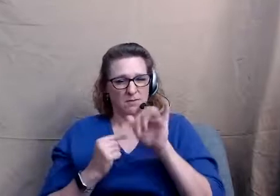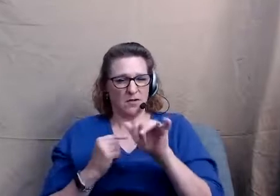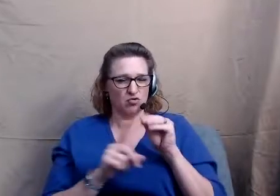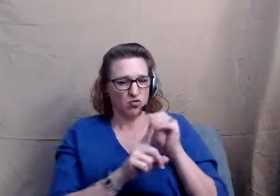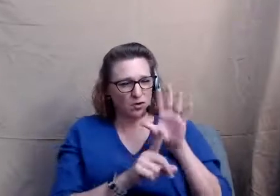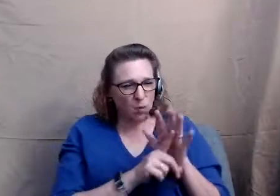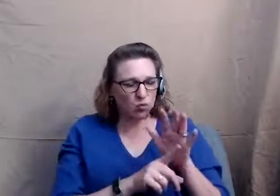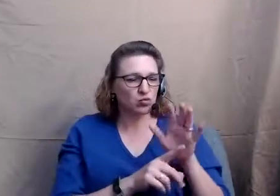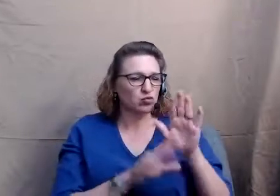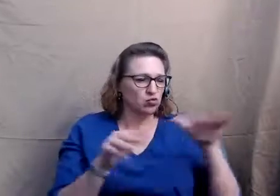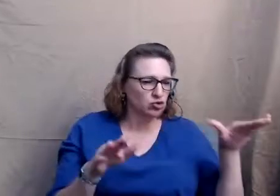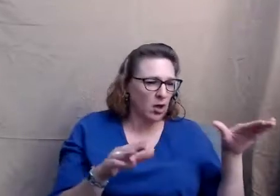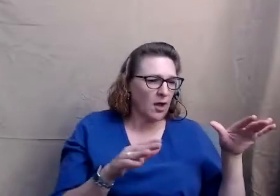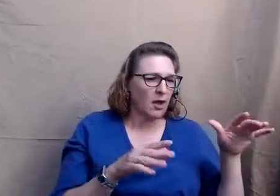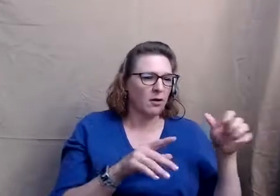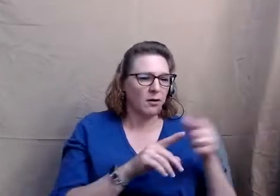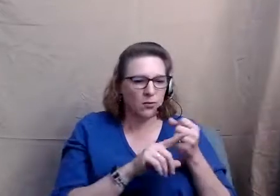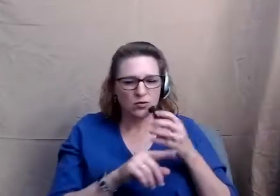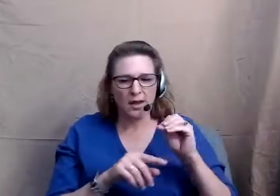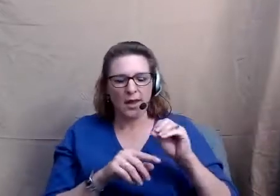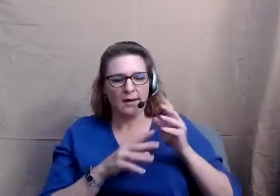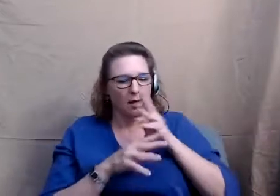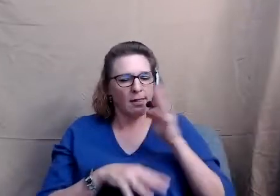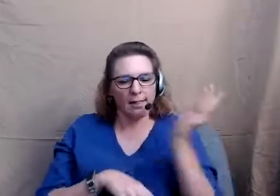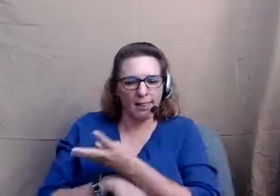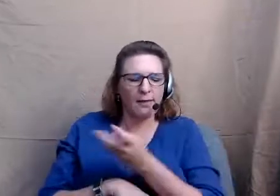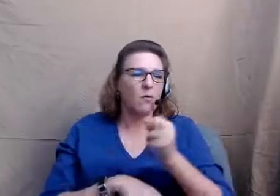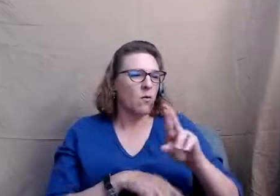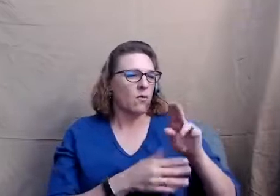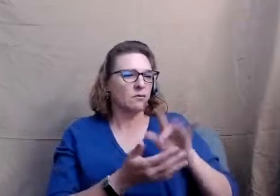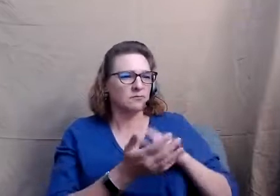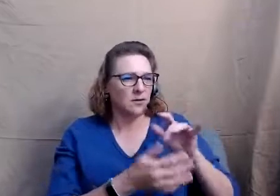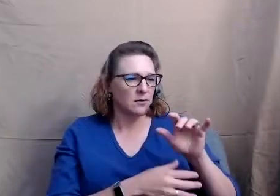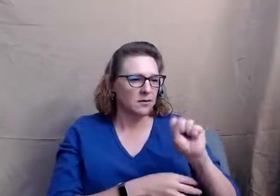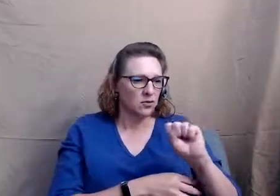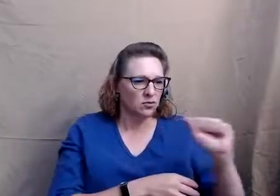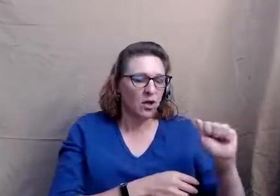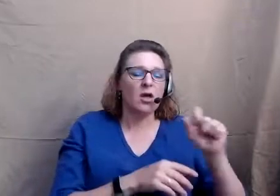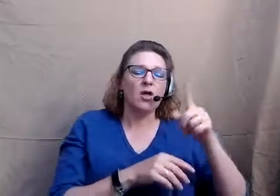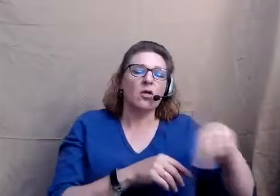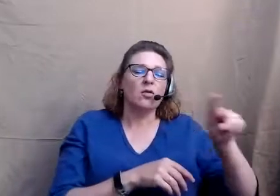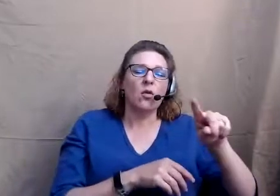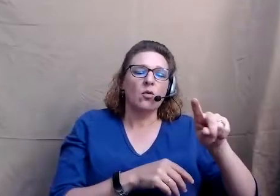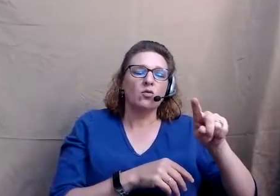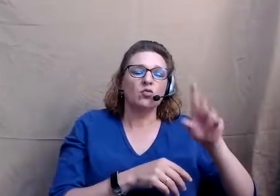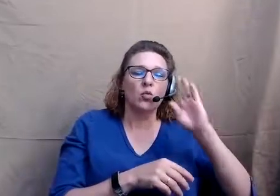and neglect, exposure to intimate partner violence? Those are the kinds of interventions that are going to pay dividends down the